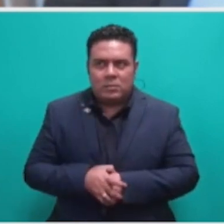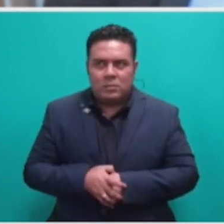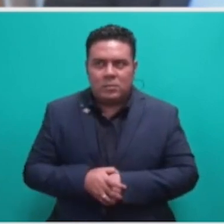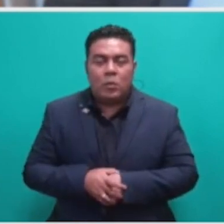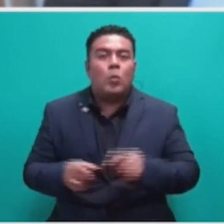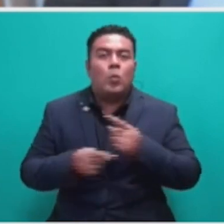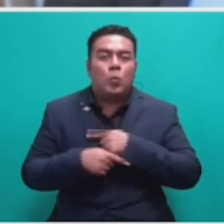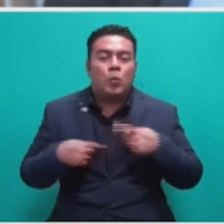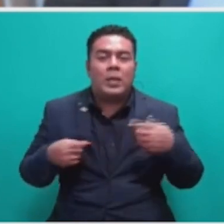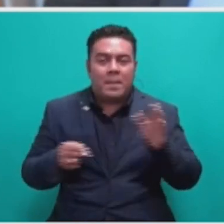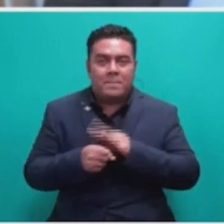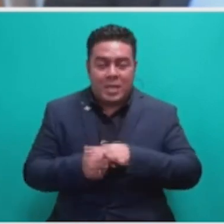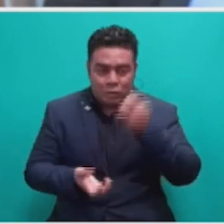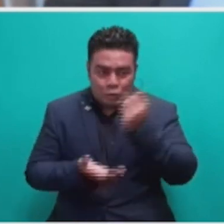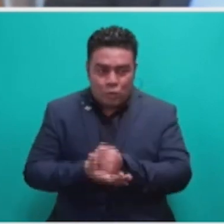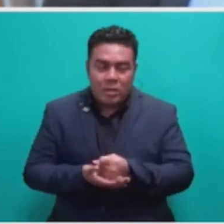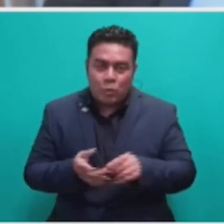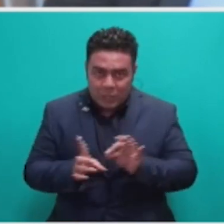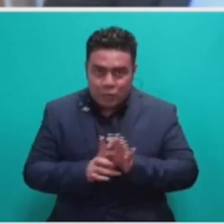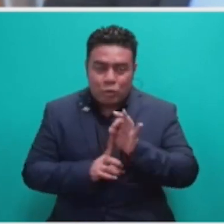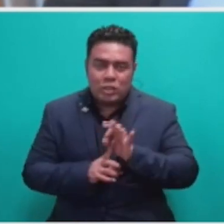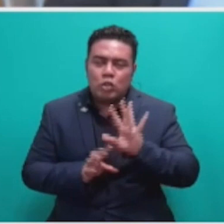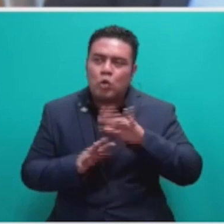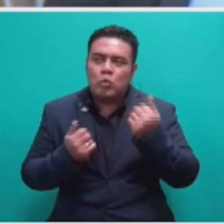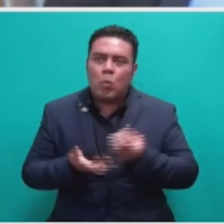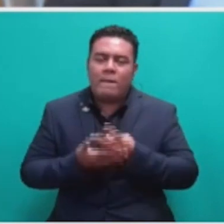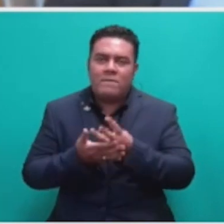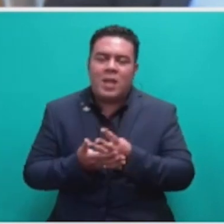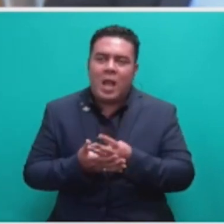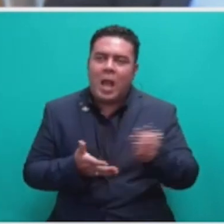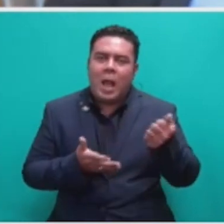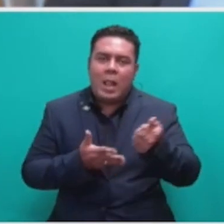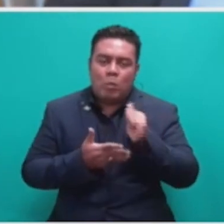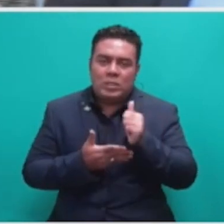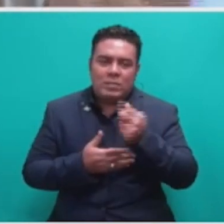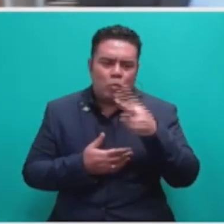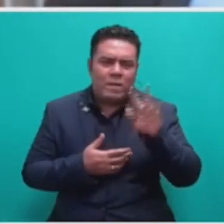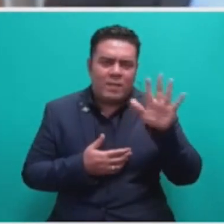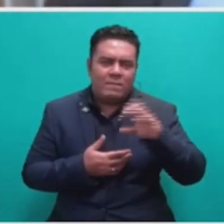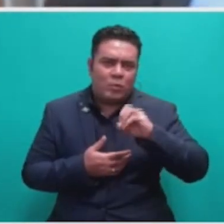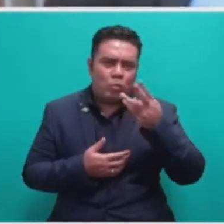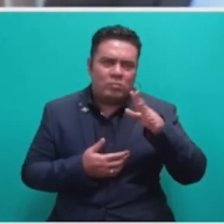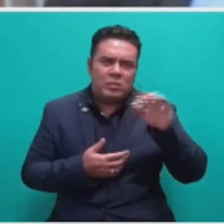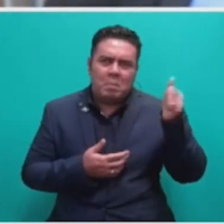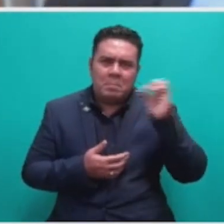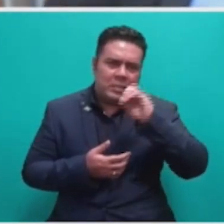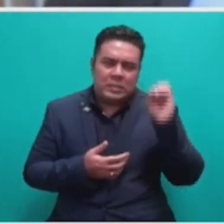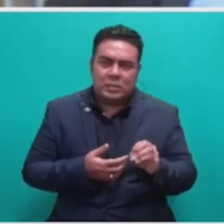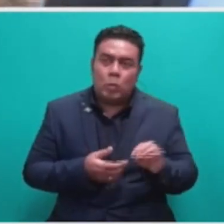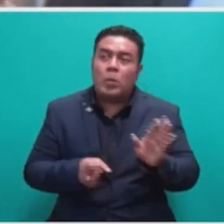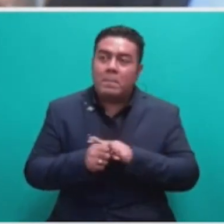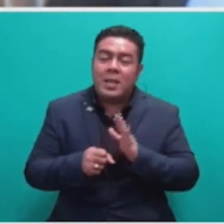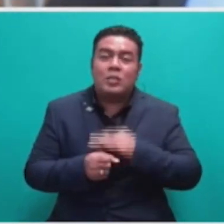we made sure that we increased the social welfare allowances by 25-15%. We made sure, Mr.